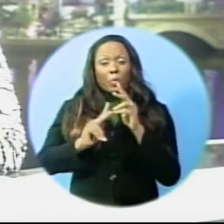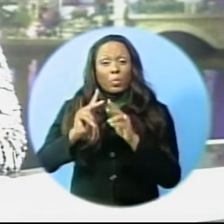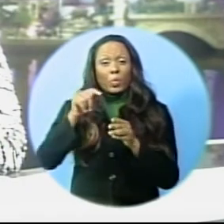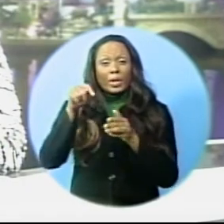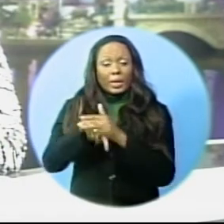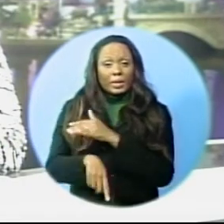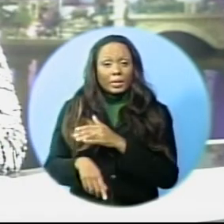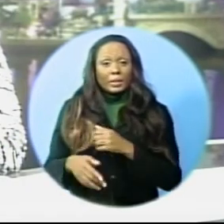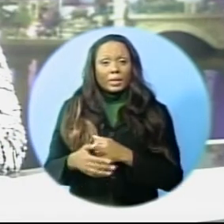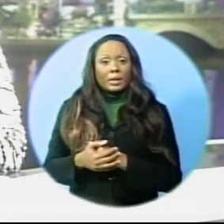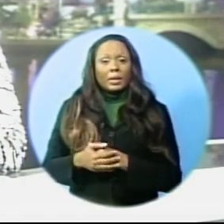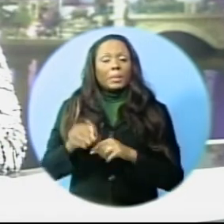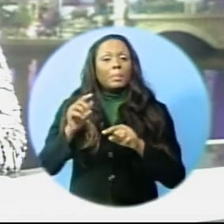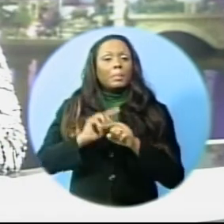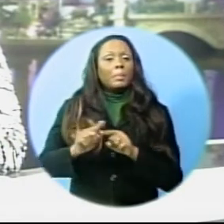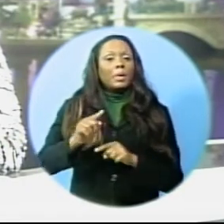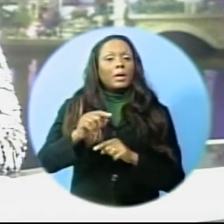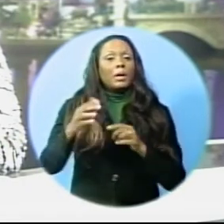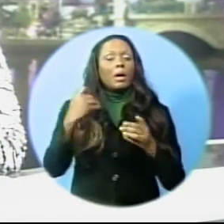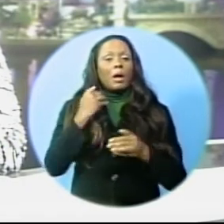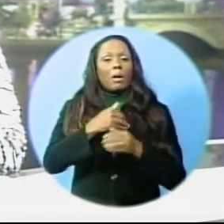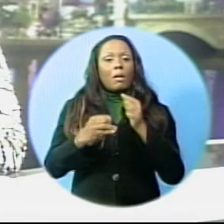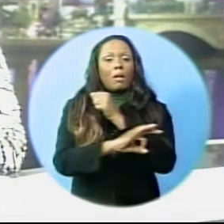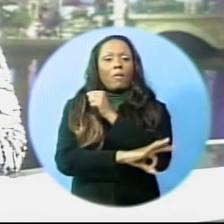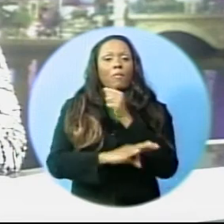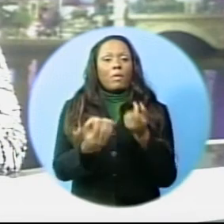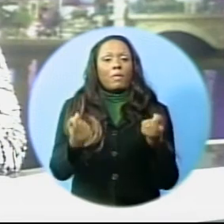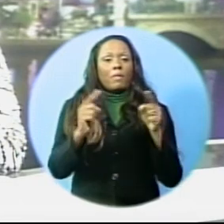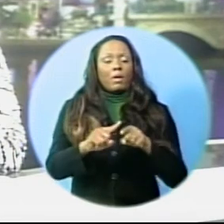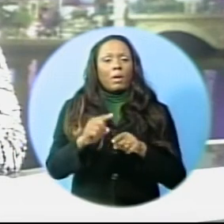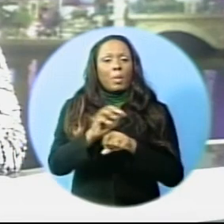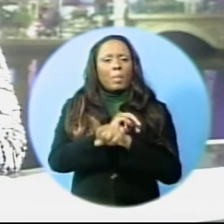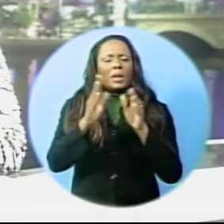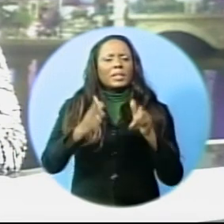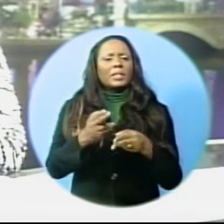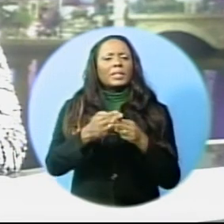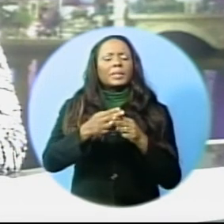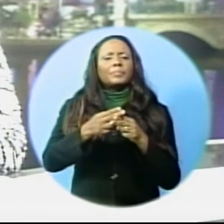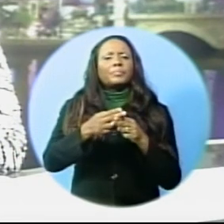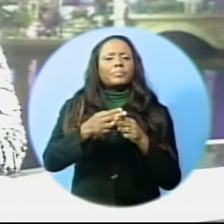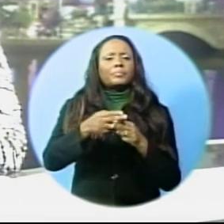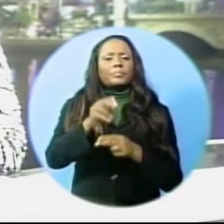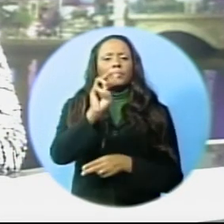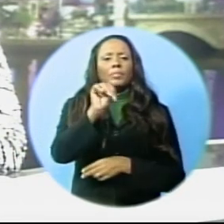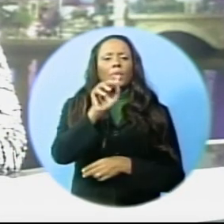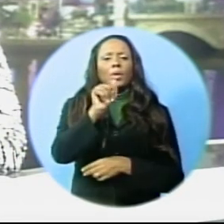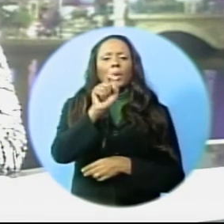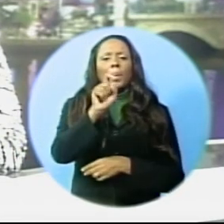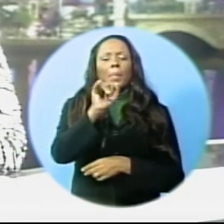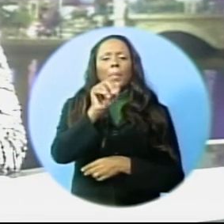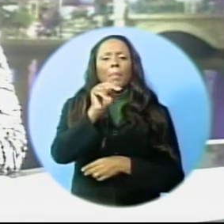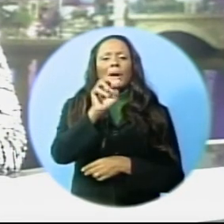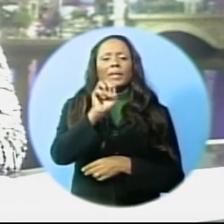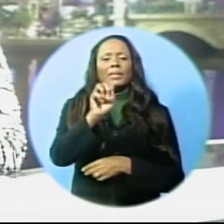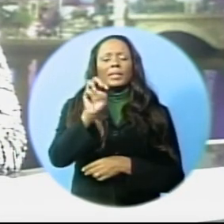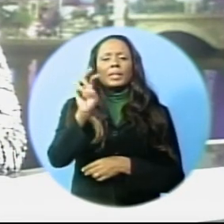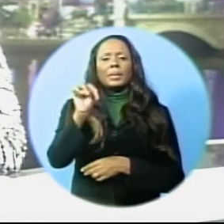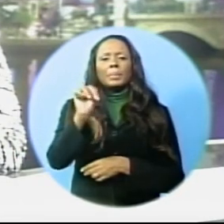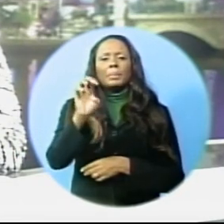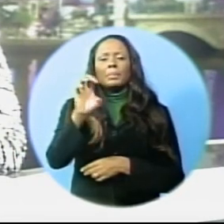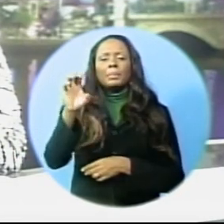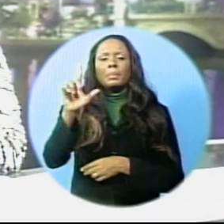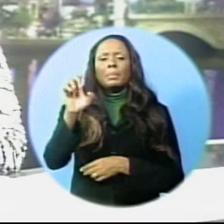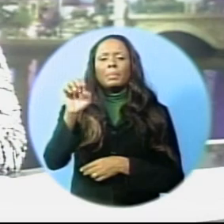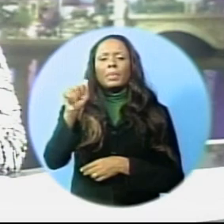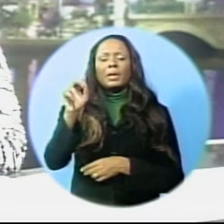word from the High Commissioner in the UK who assured her that the delegation in Brussels is okay. Her comments come in the wake of bombings